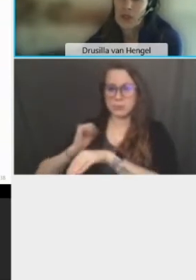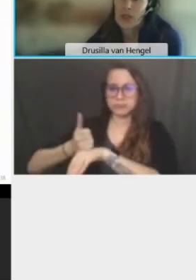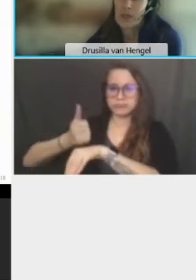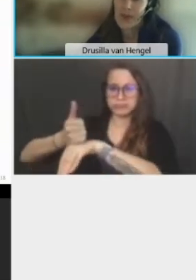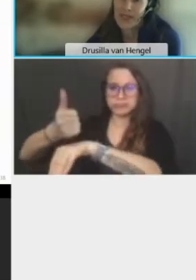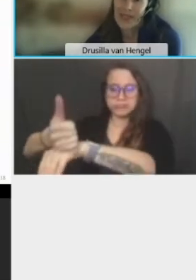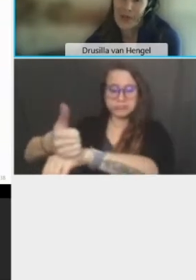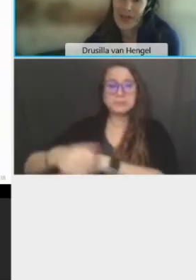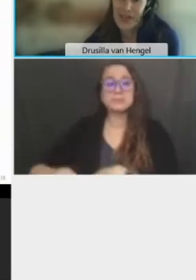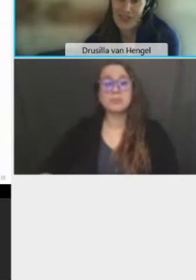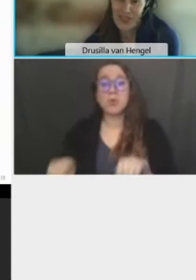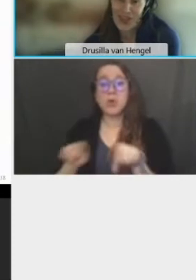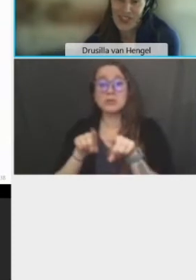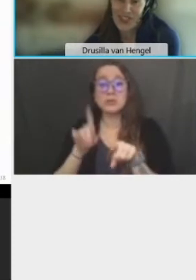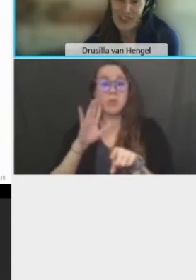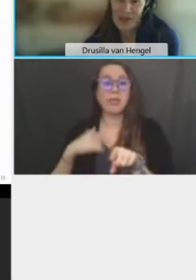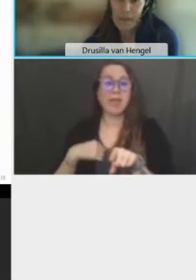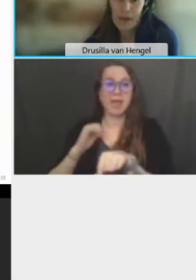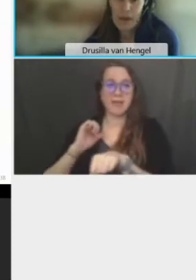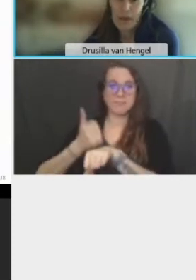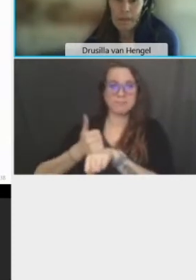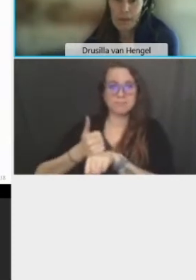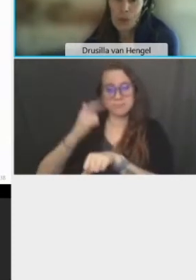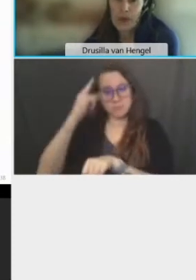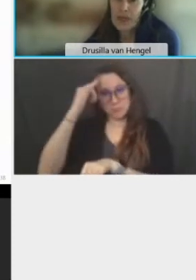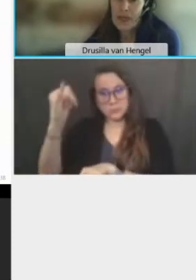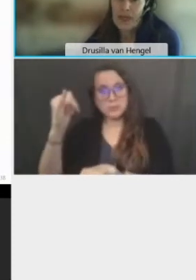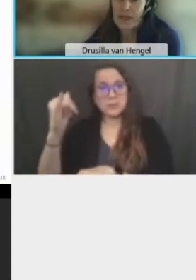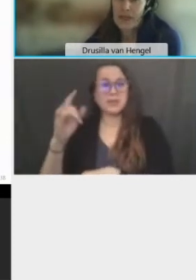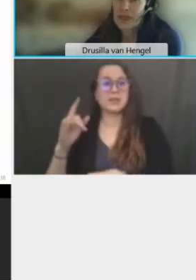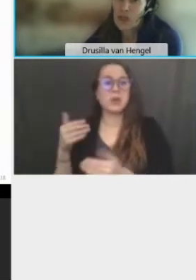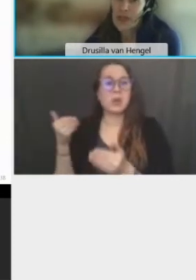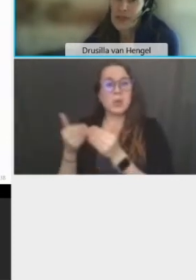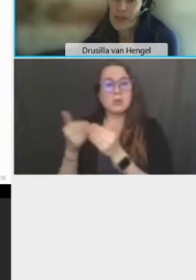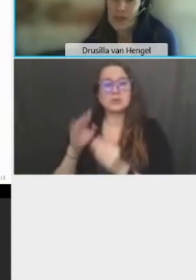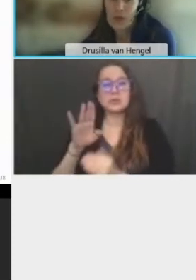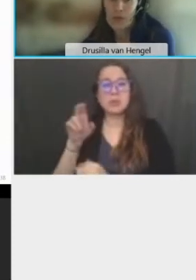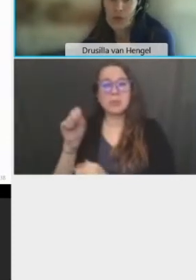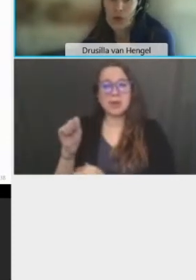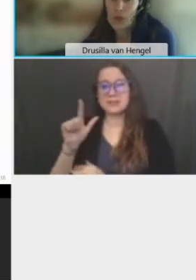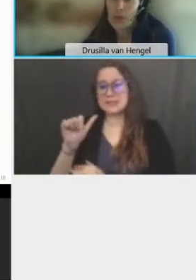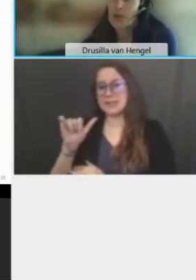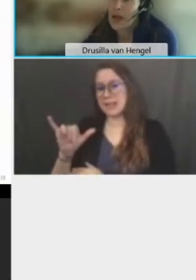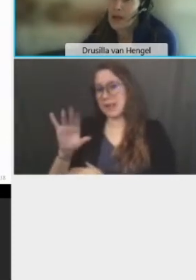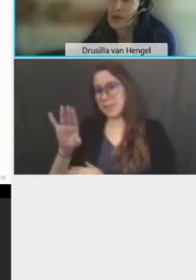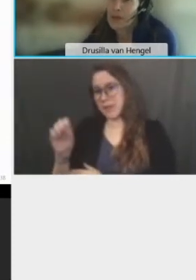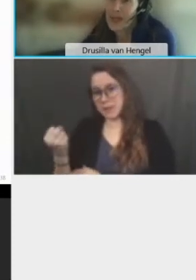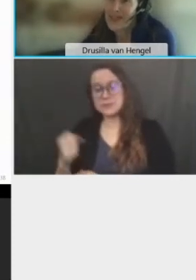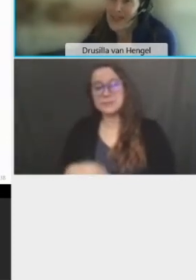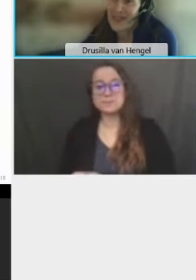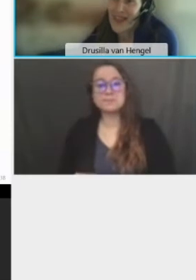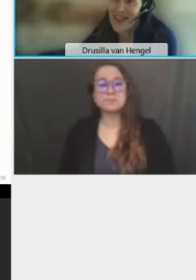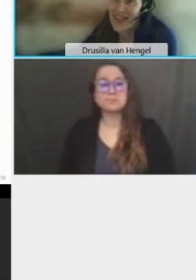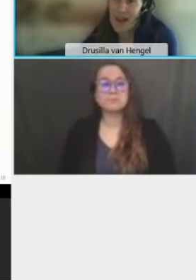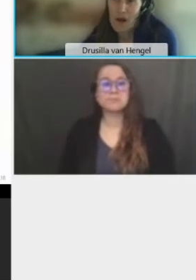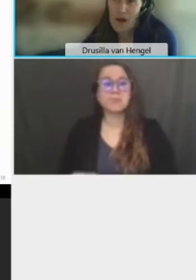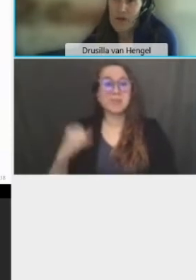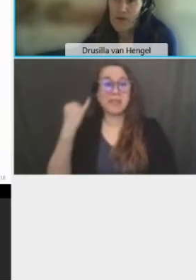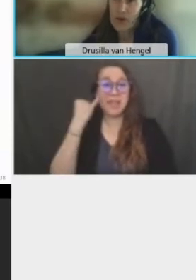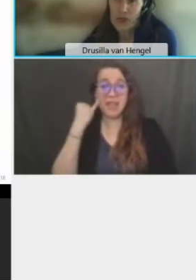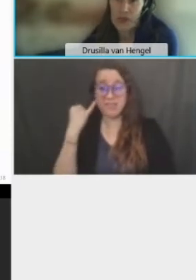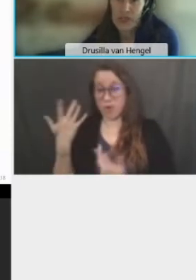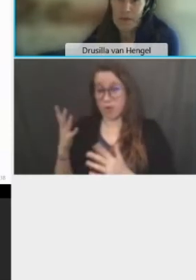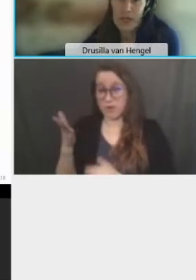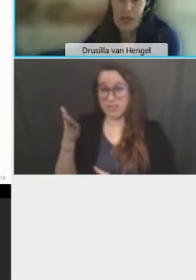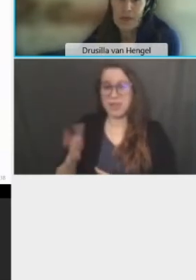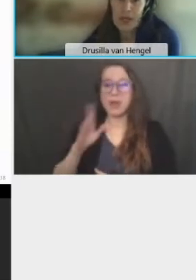conditions, including the bus lay-by constructions. Where needed, existing stripes that need to be moved will be ground and replaced so that all